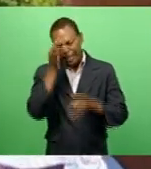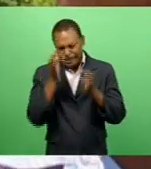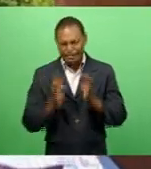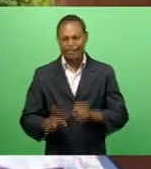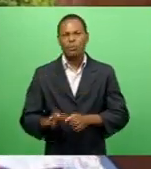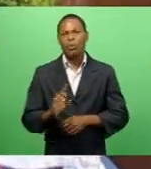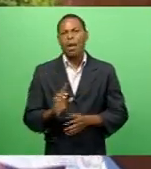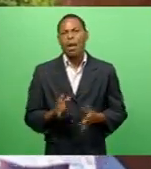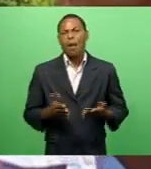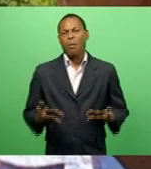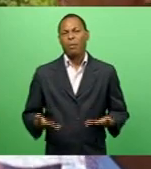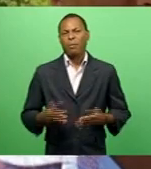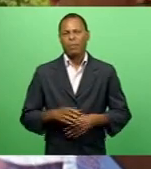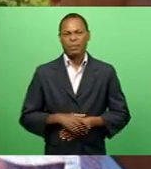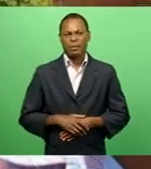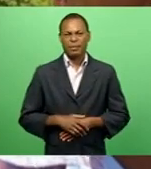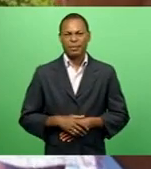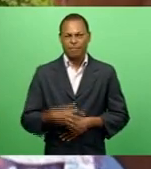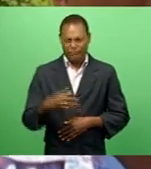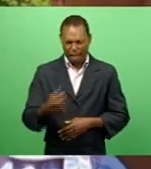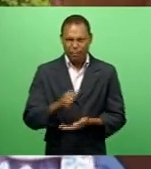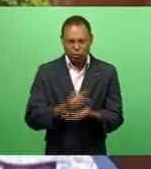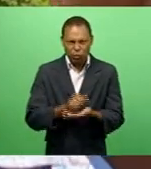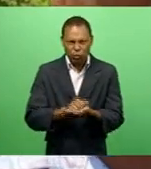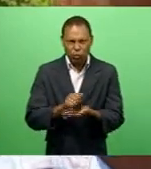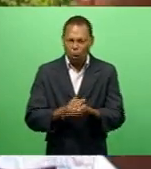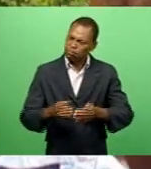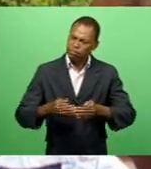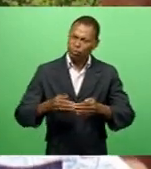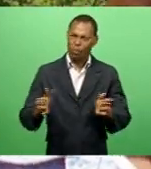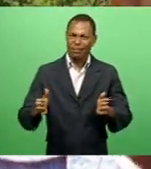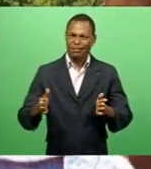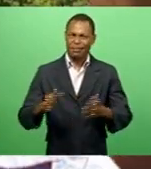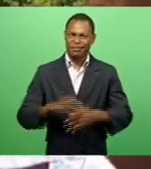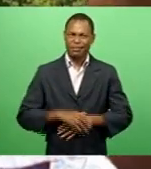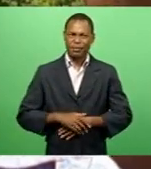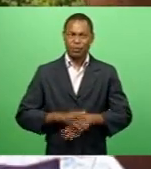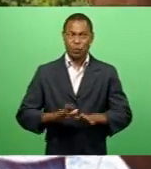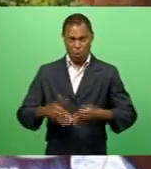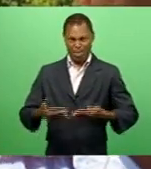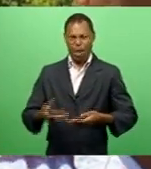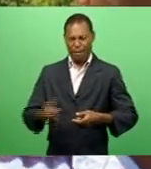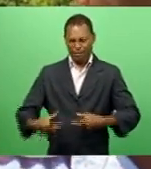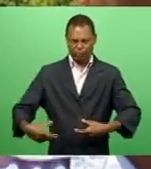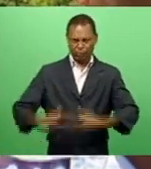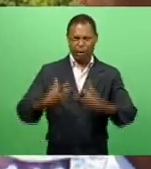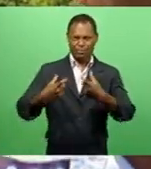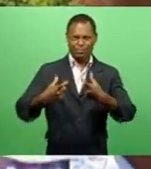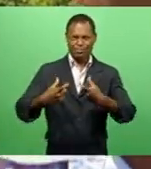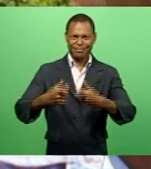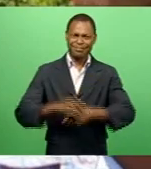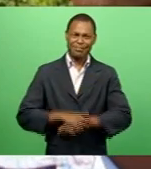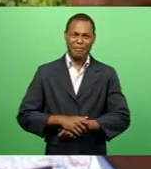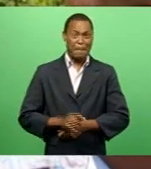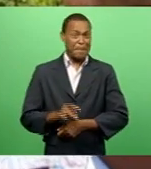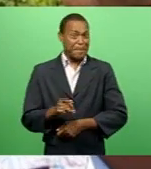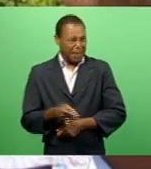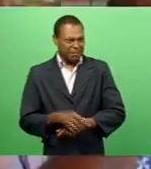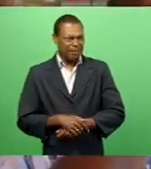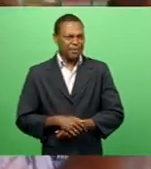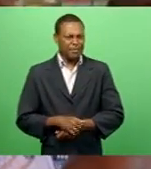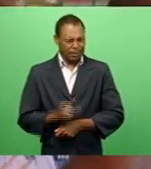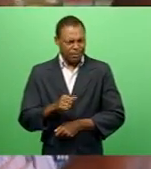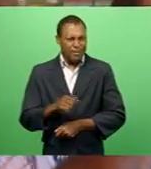general distribution of general goods and stuff like that. And at the moment, there's challenges along the way, but we're coping it